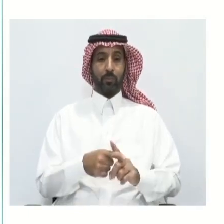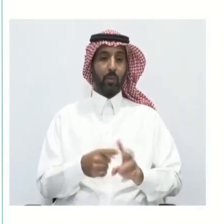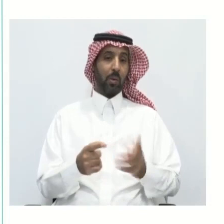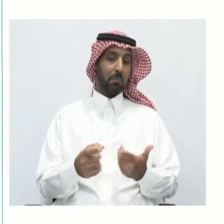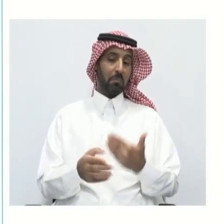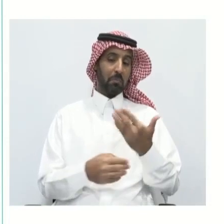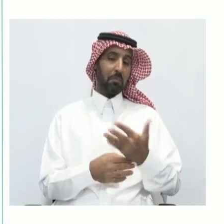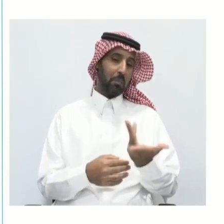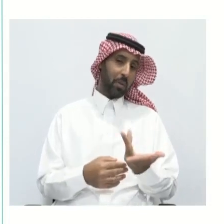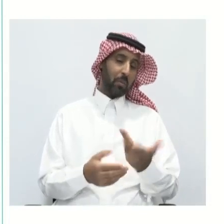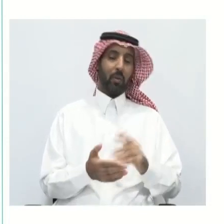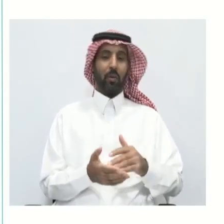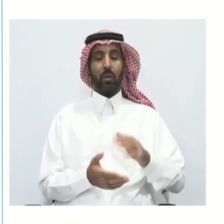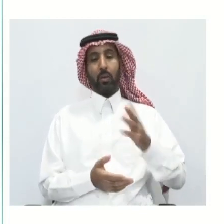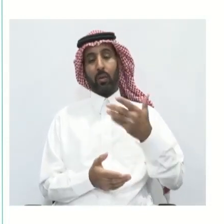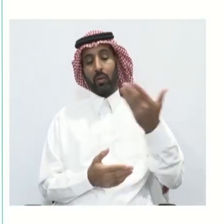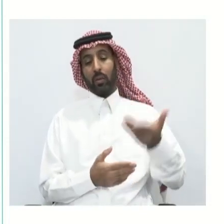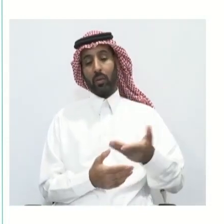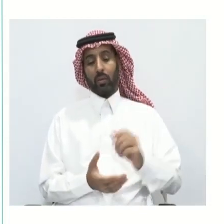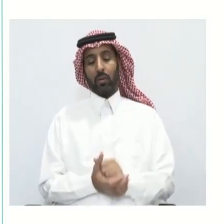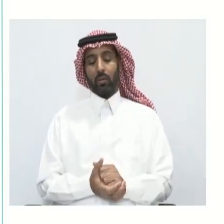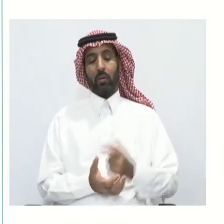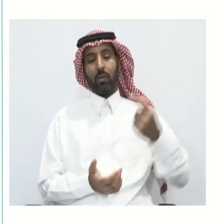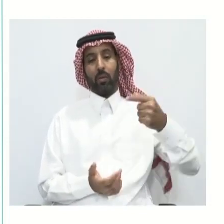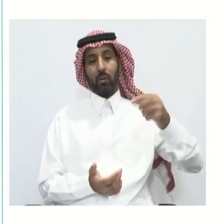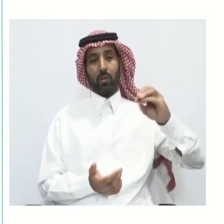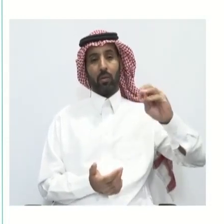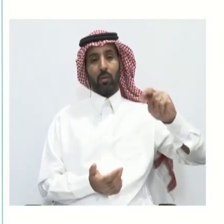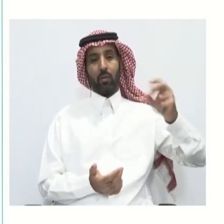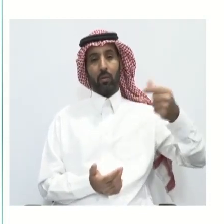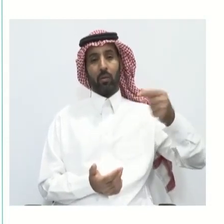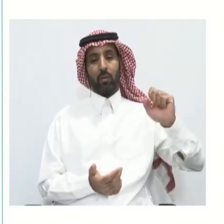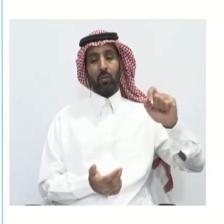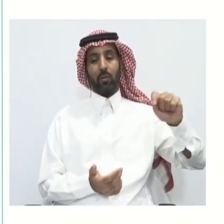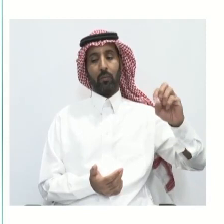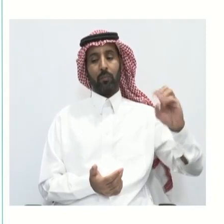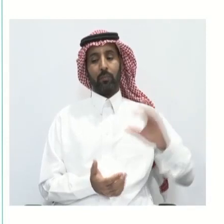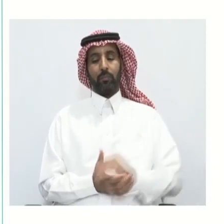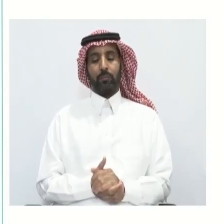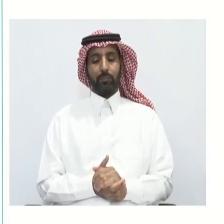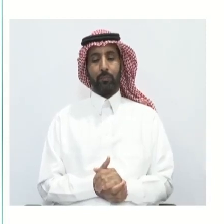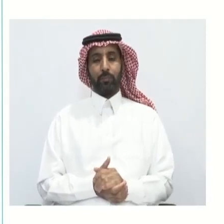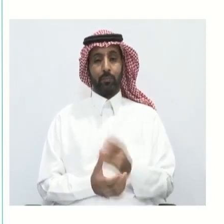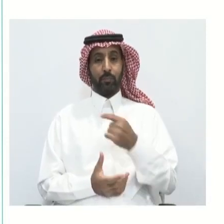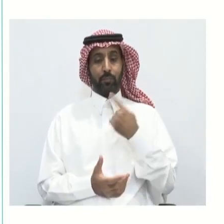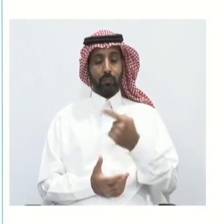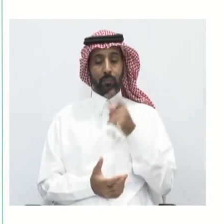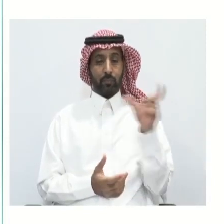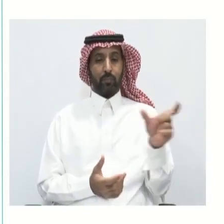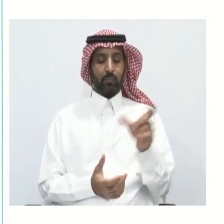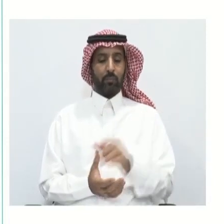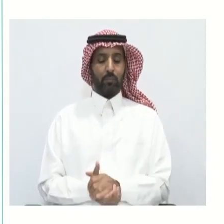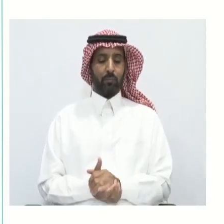plans, and we use will plus maybe or probably for uncertain or indefinite plans. You can see them here in